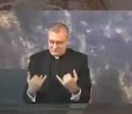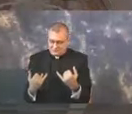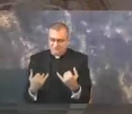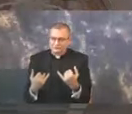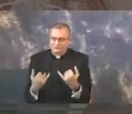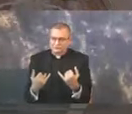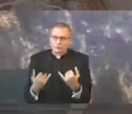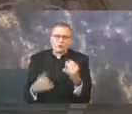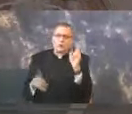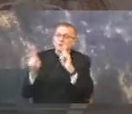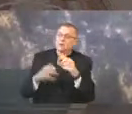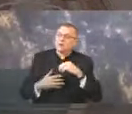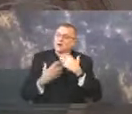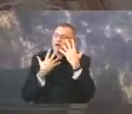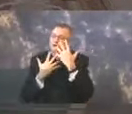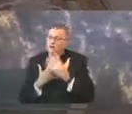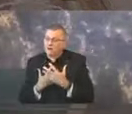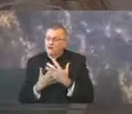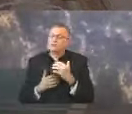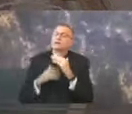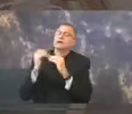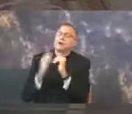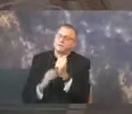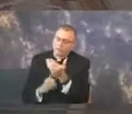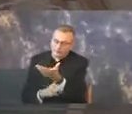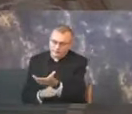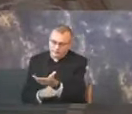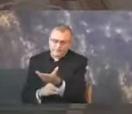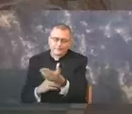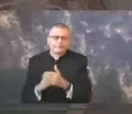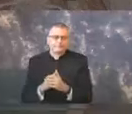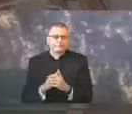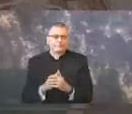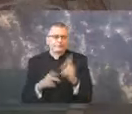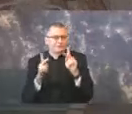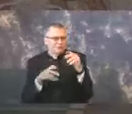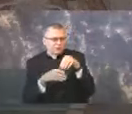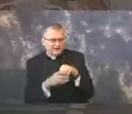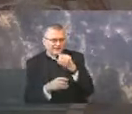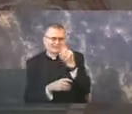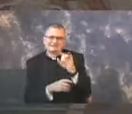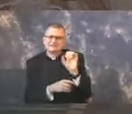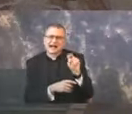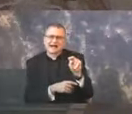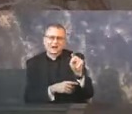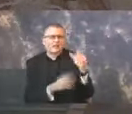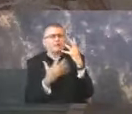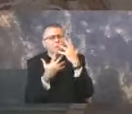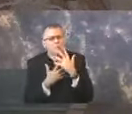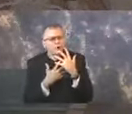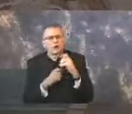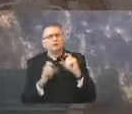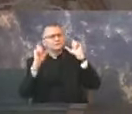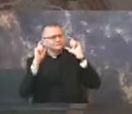all who mourn, to place on those who mourn in Zion a diadem instead of